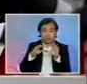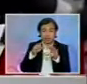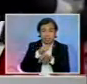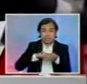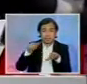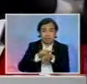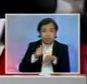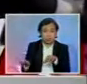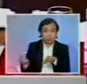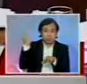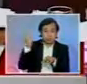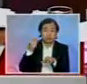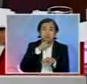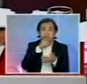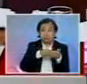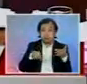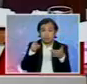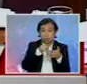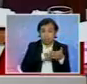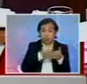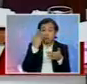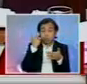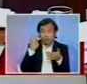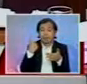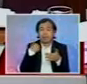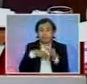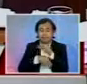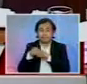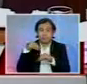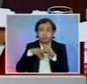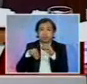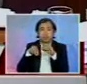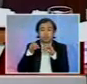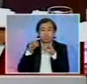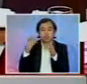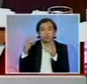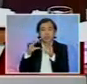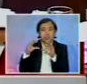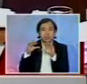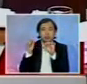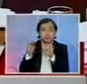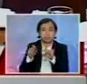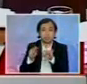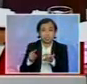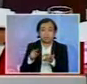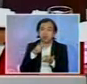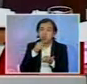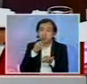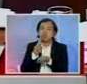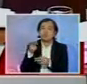totally cancelled by virtue of a deed of sale executed by Mirla Melad